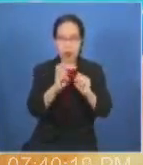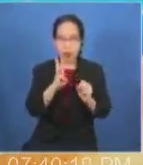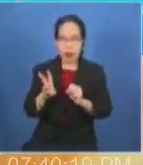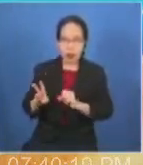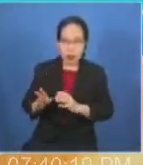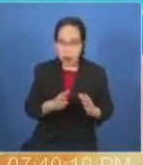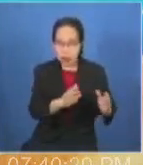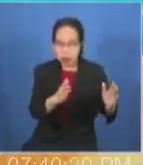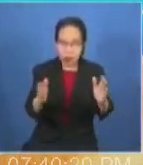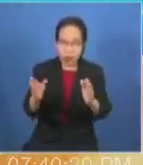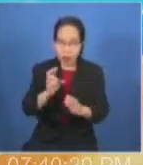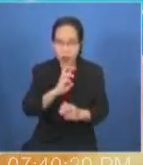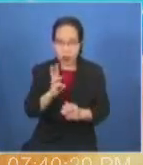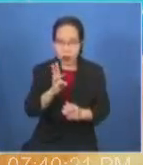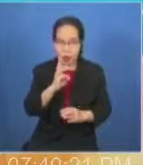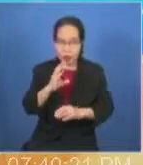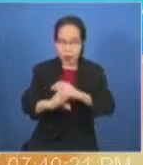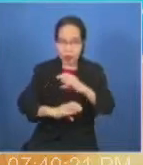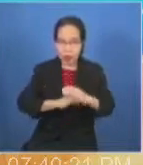rivers. But